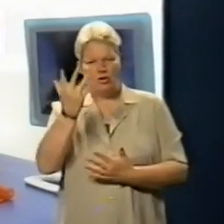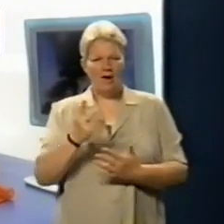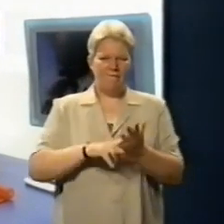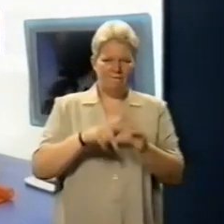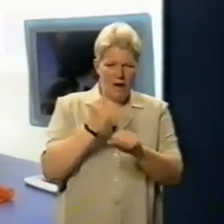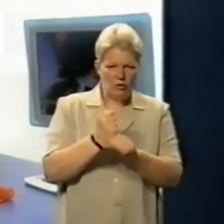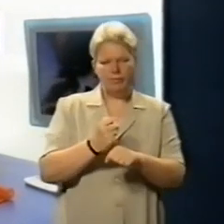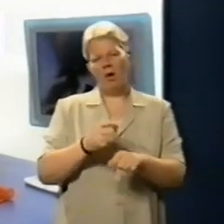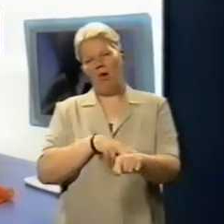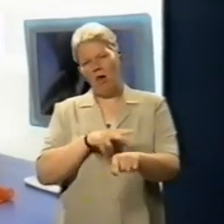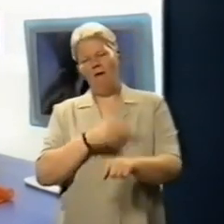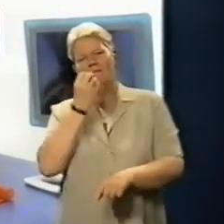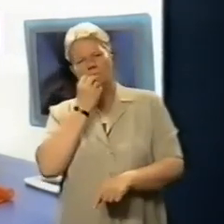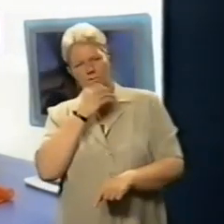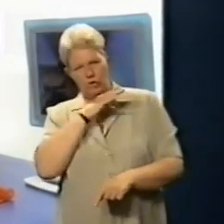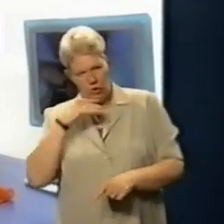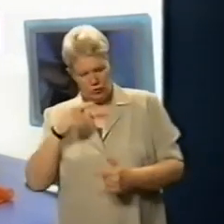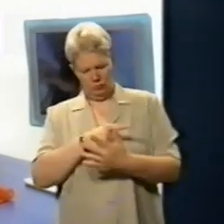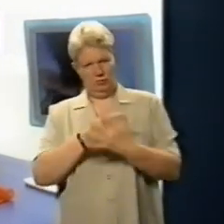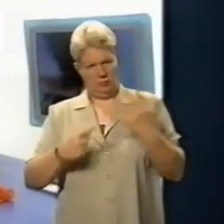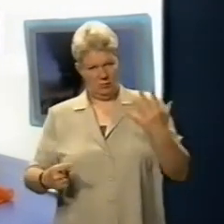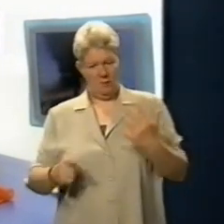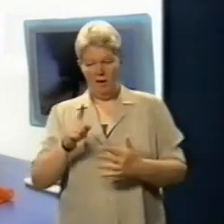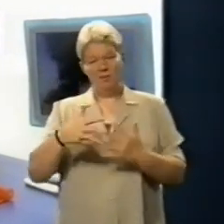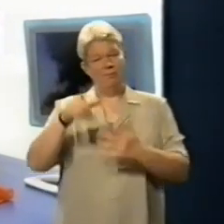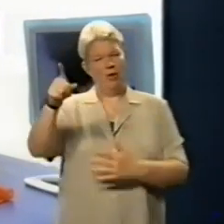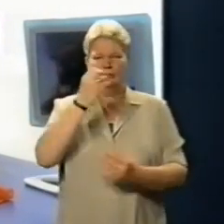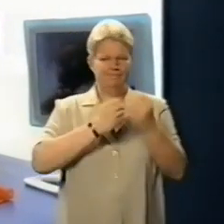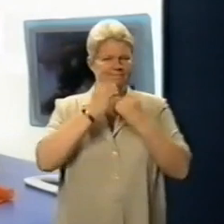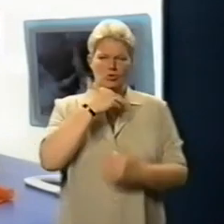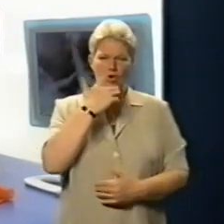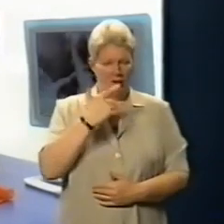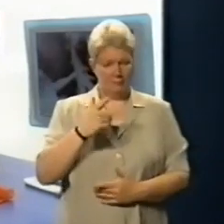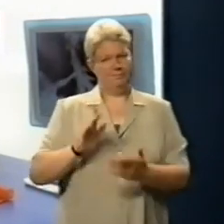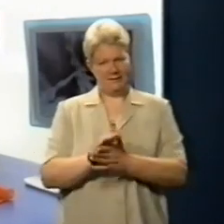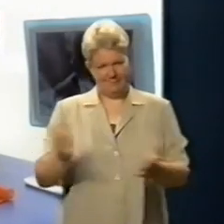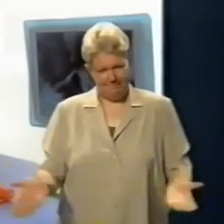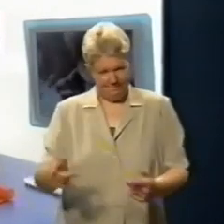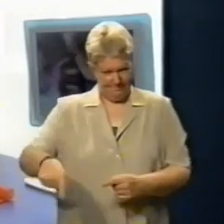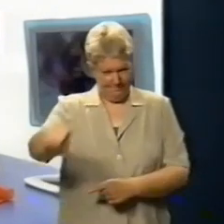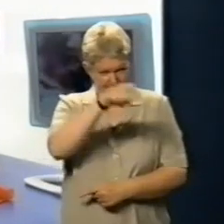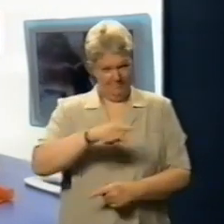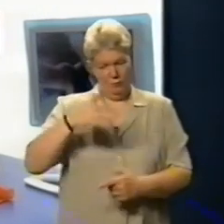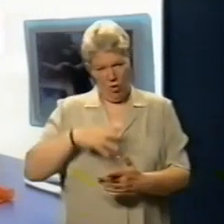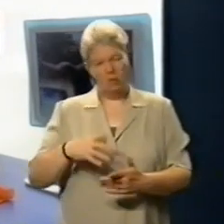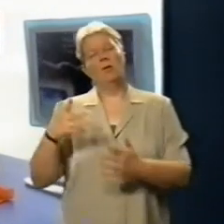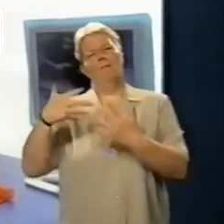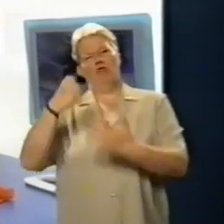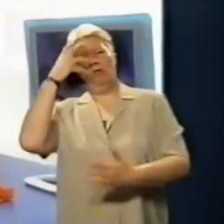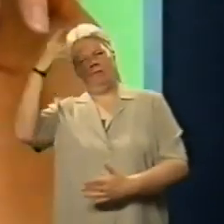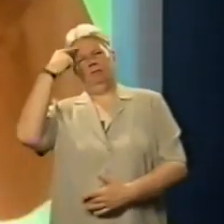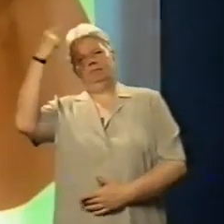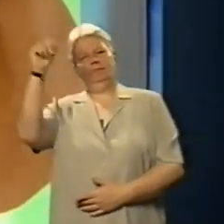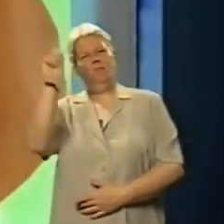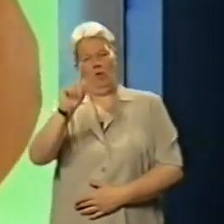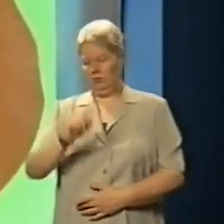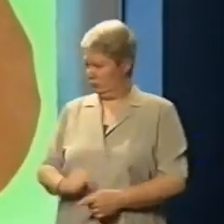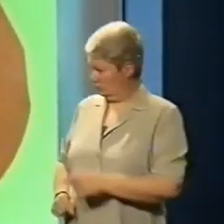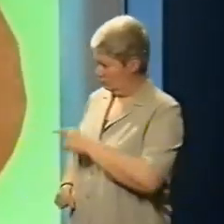Americans are not eating enough. So to encourage their nation to consume more, the US government have come up with